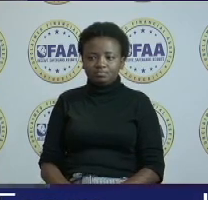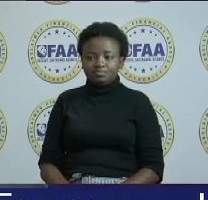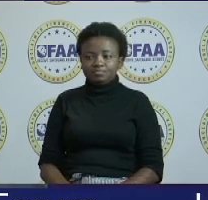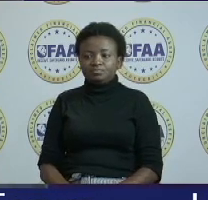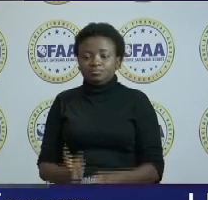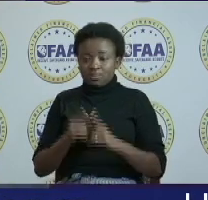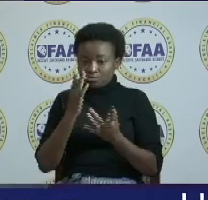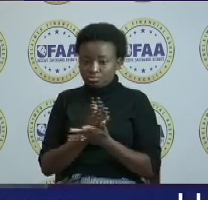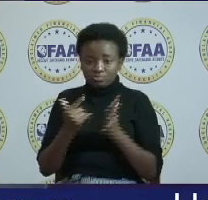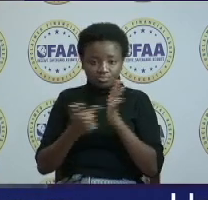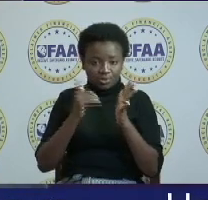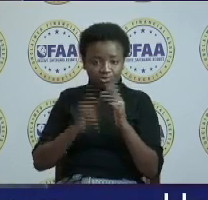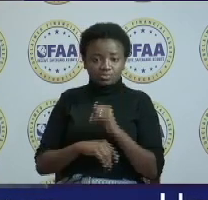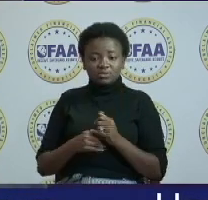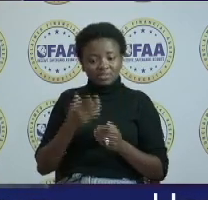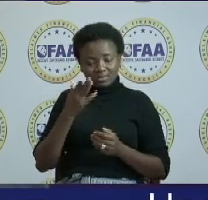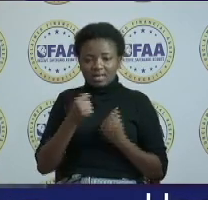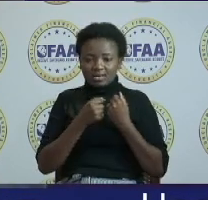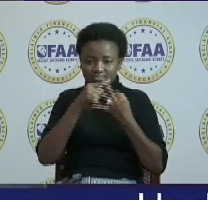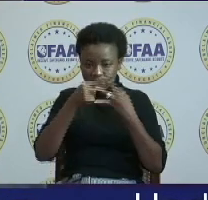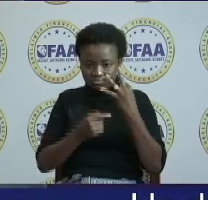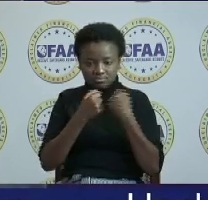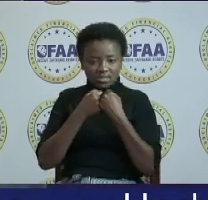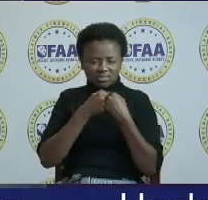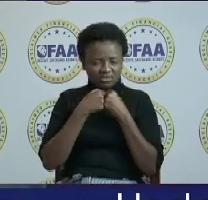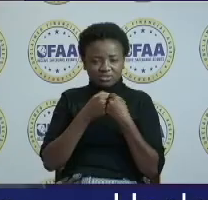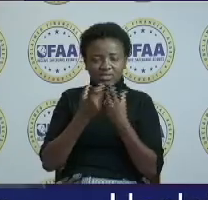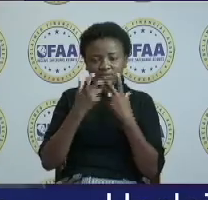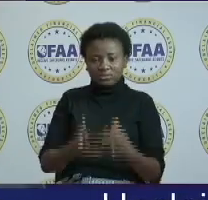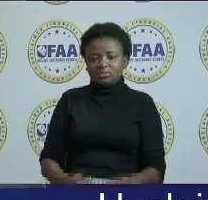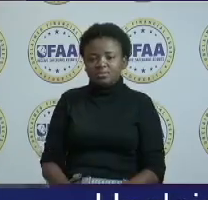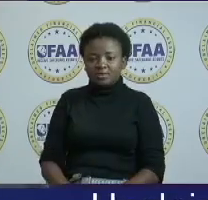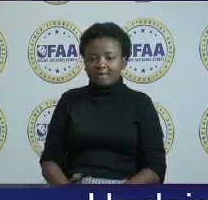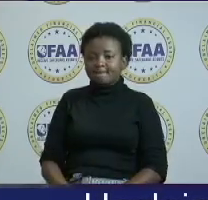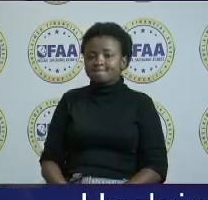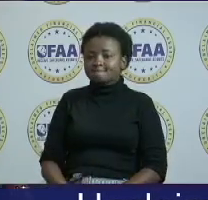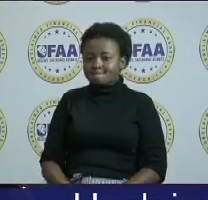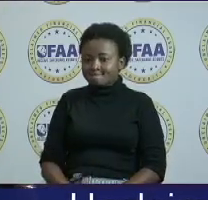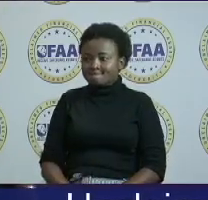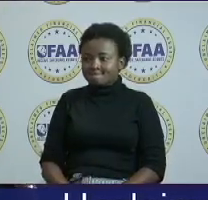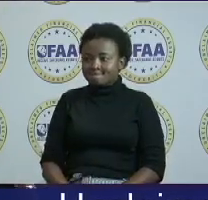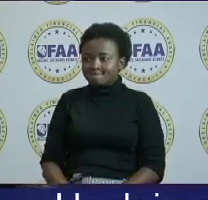I agree. That's where the rubber meets the road in terms of reunification. Thank you.